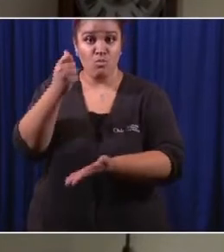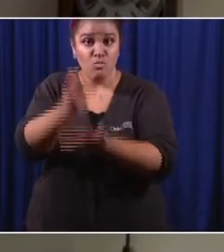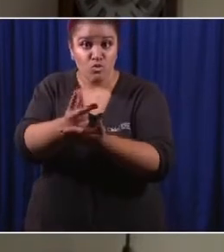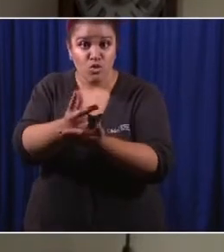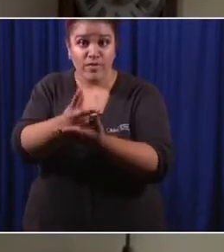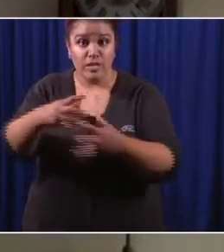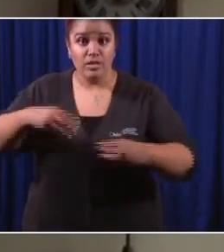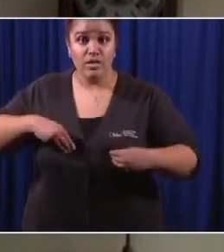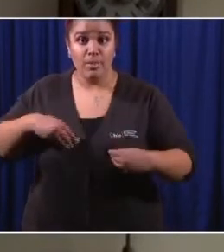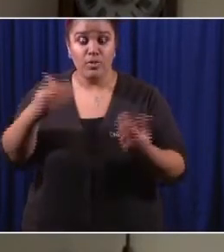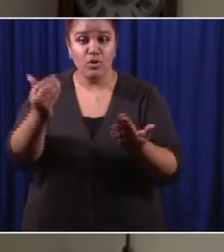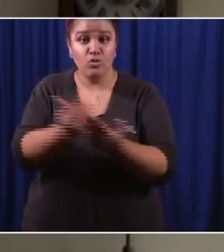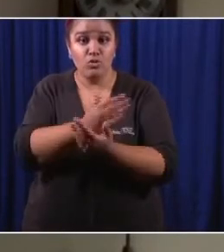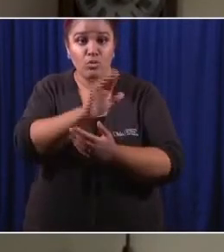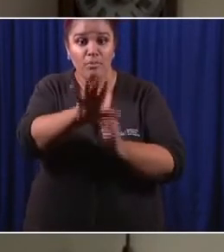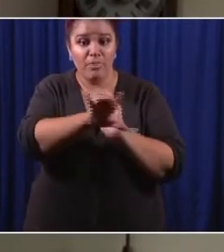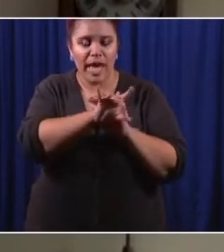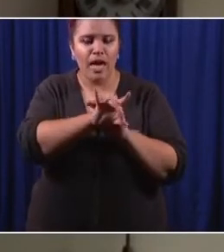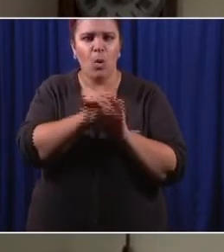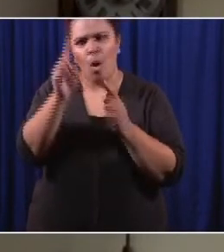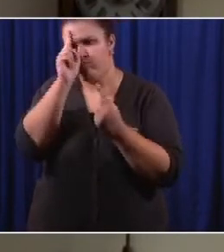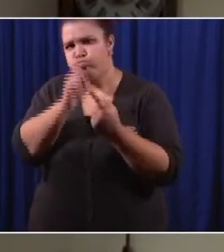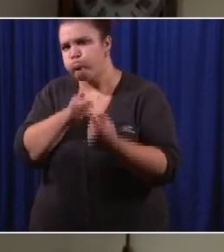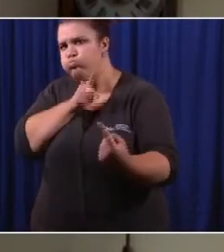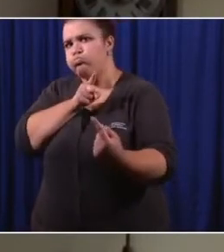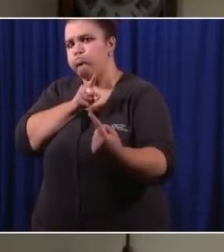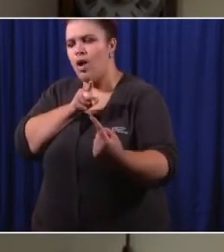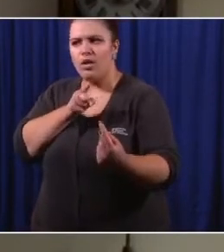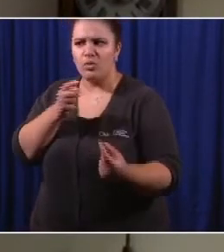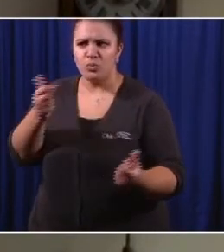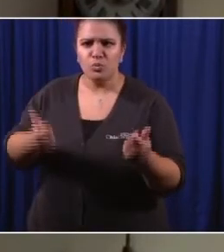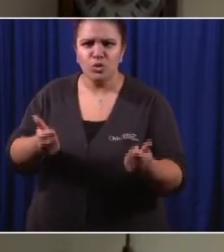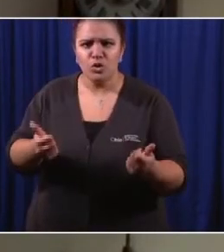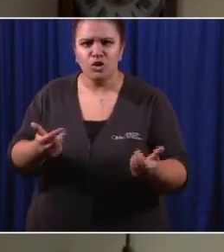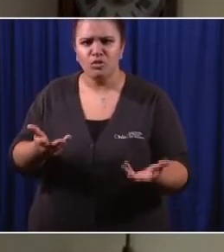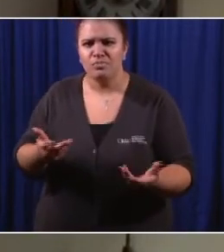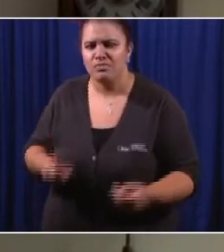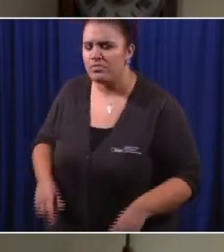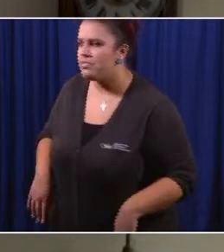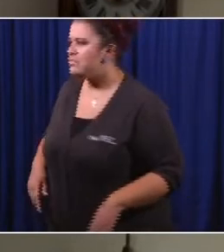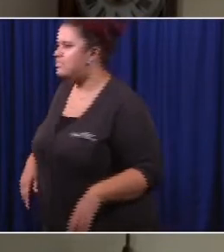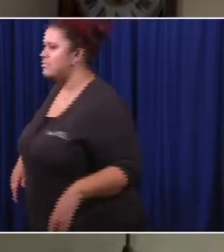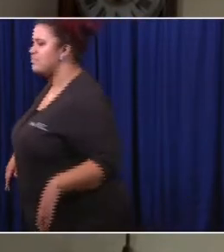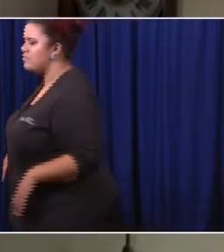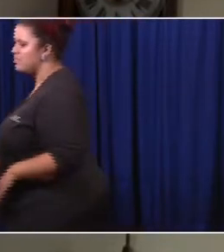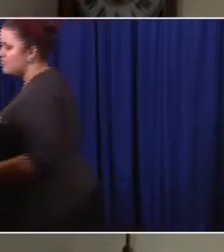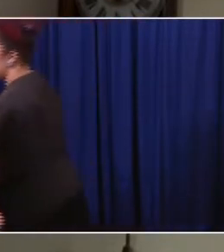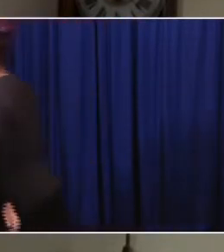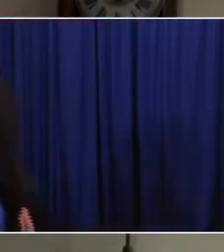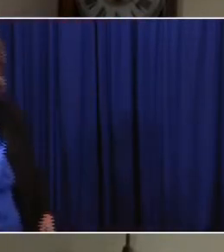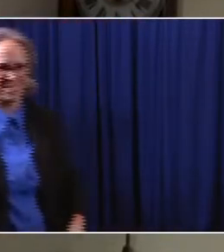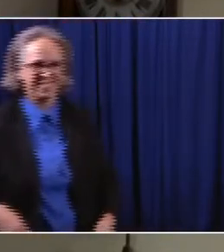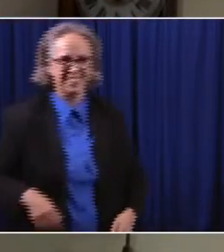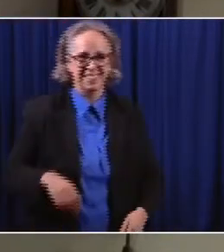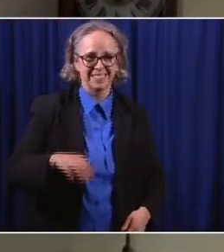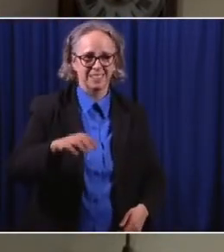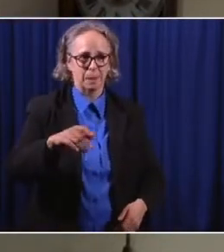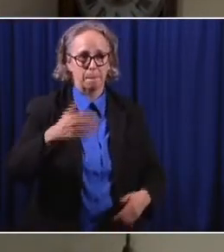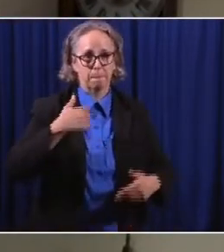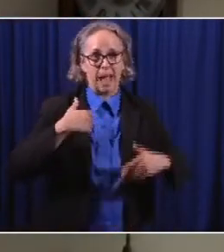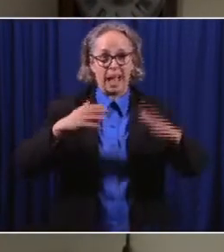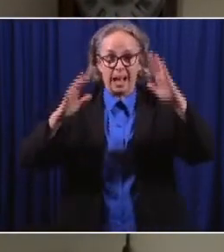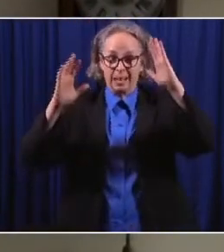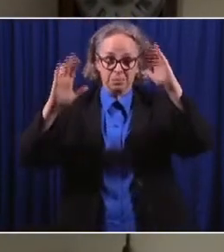Well, all good questions. What are my expectations? High. She's a